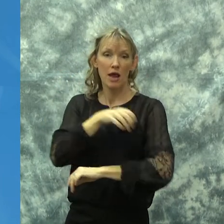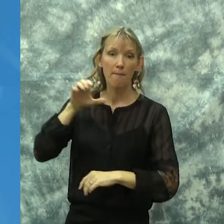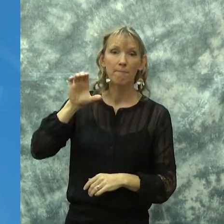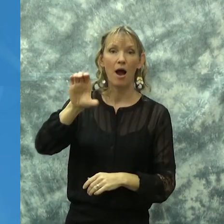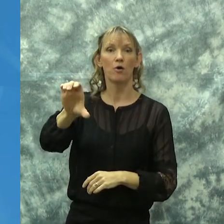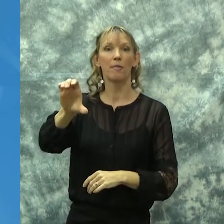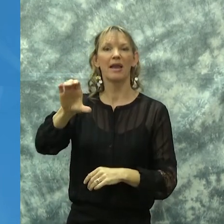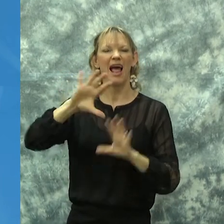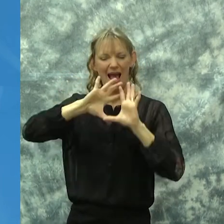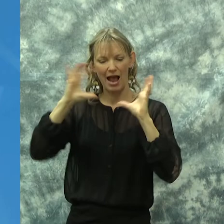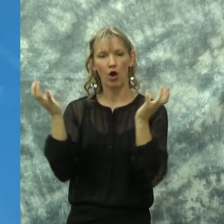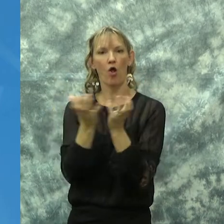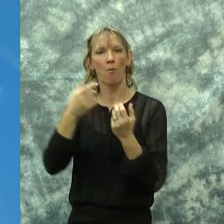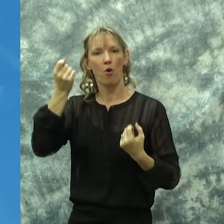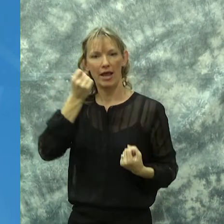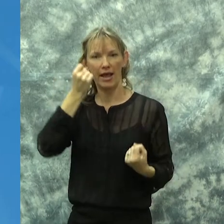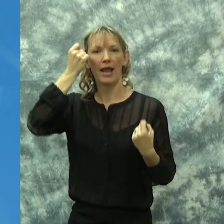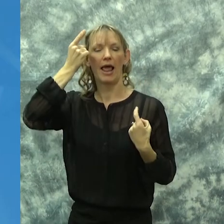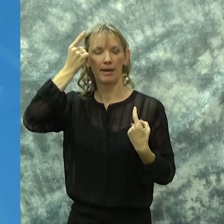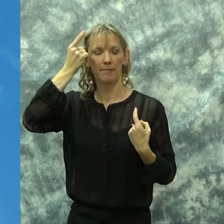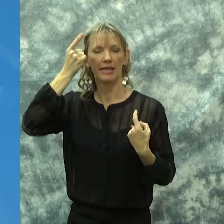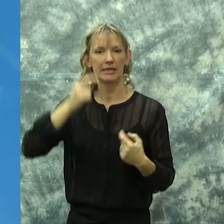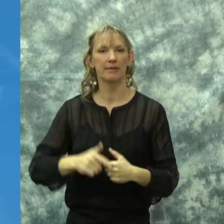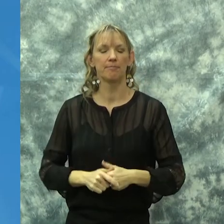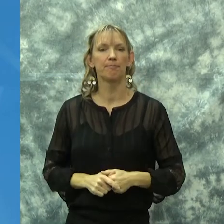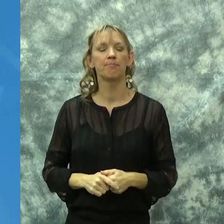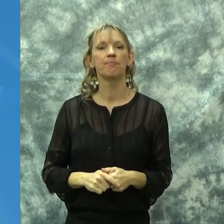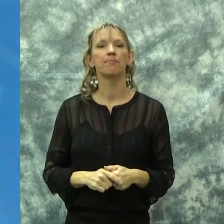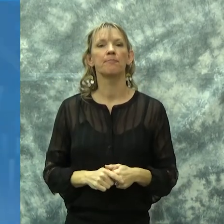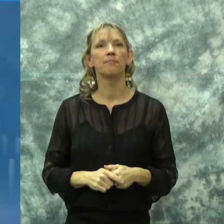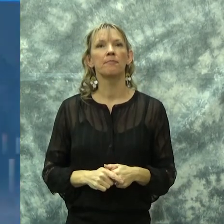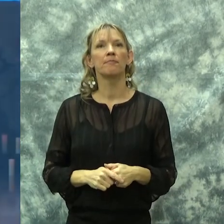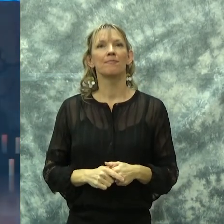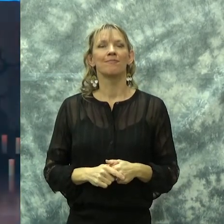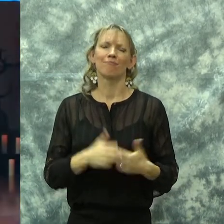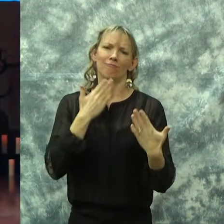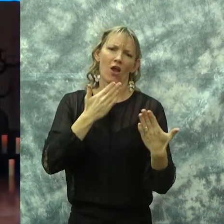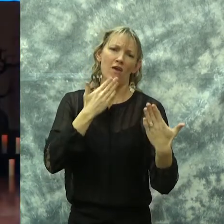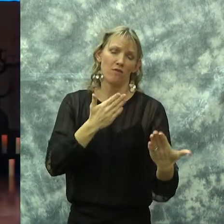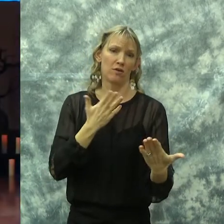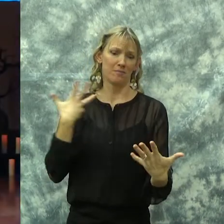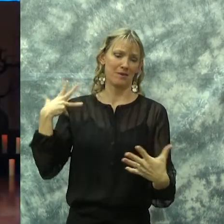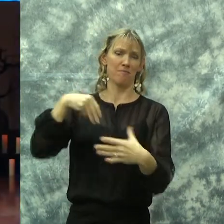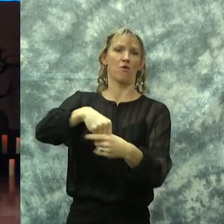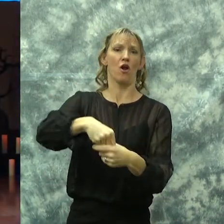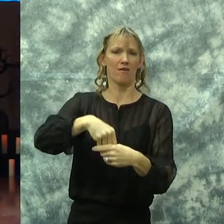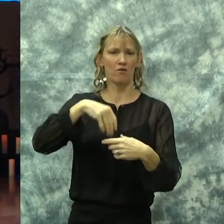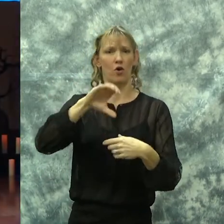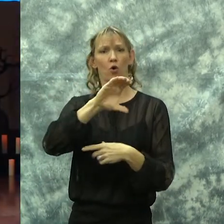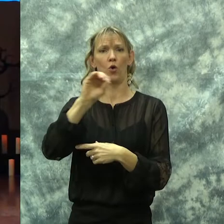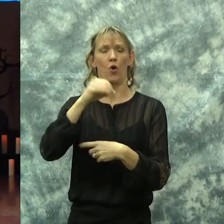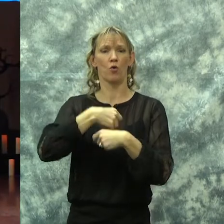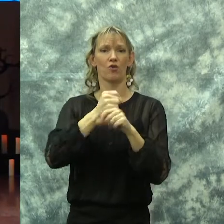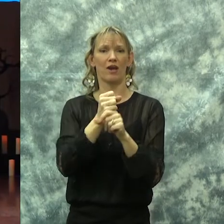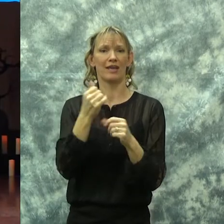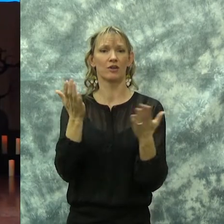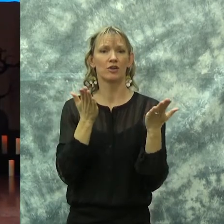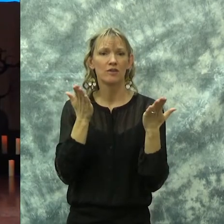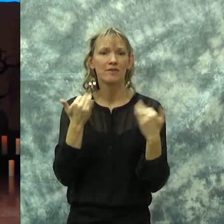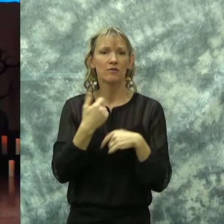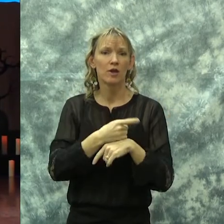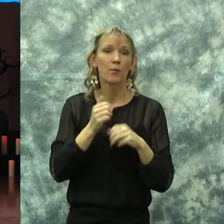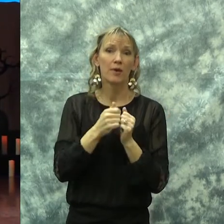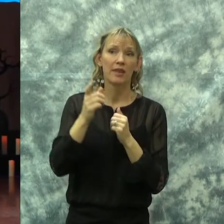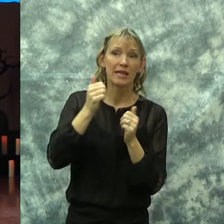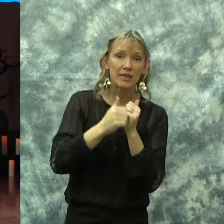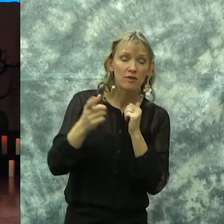for personal empowerment and global enlightenment. So grateful to be a part of co-creating this service today with each